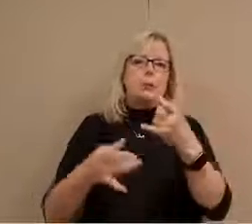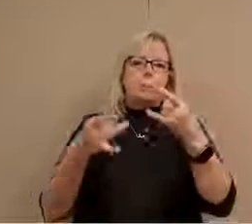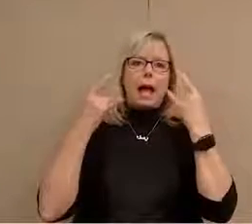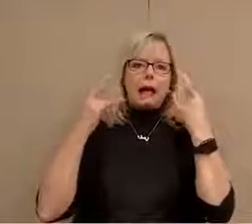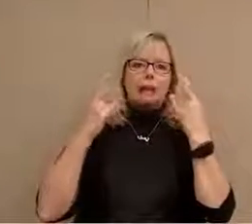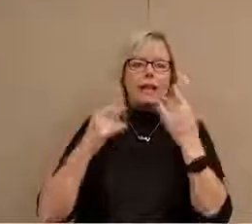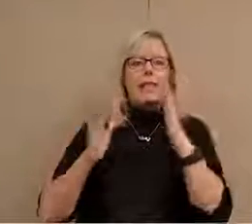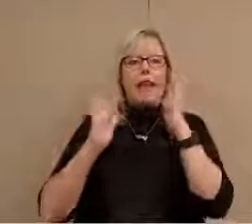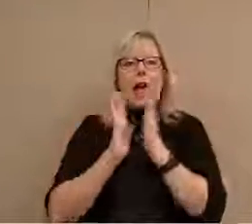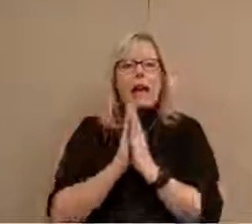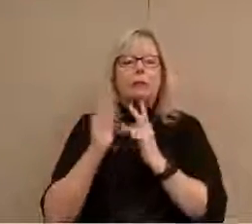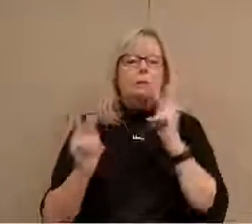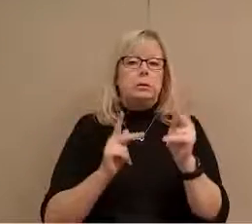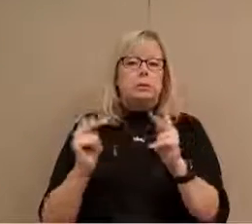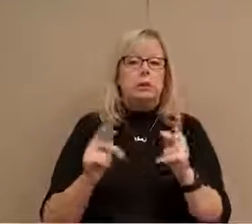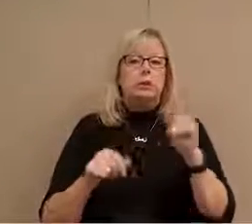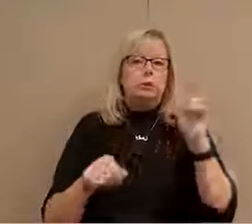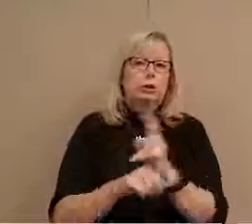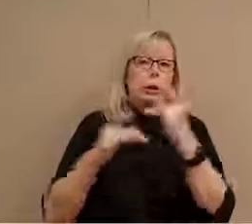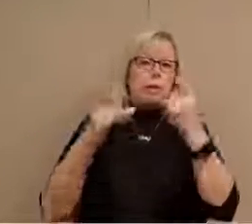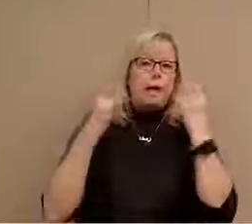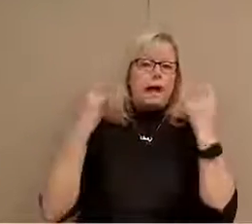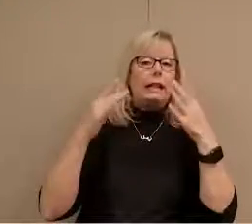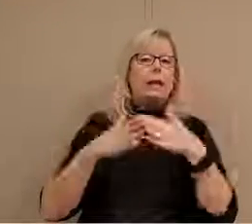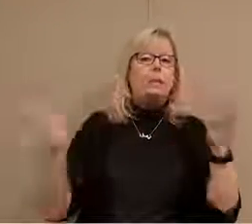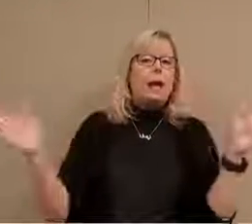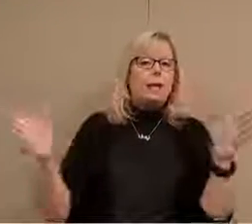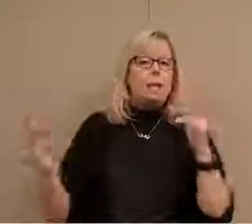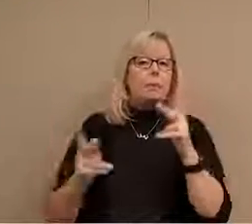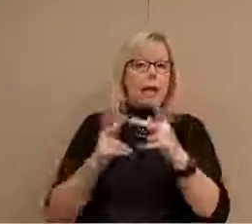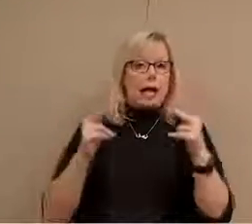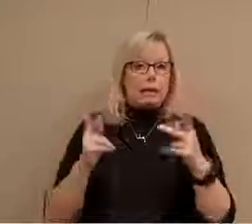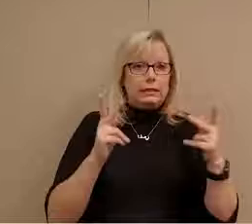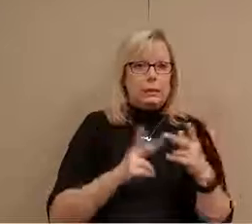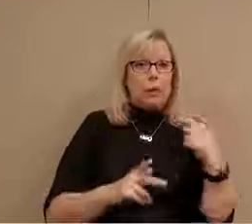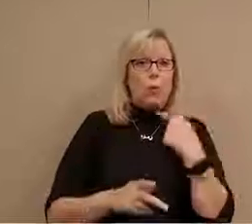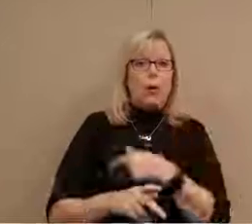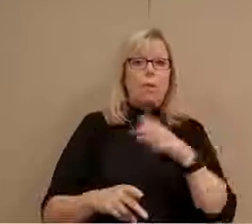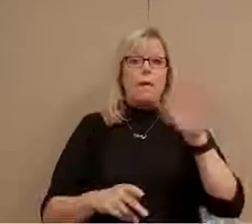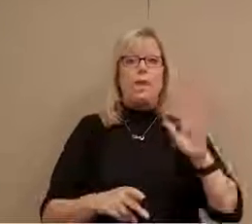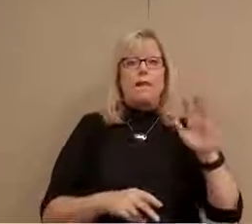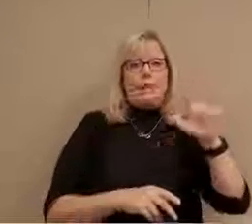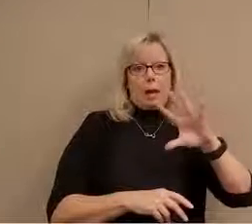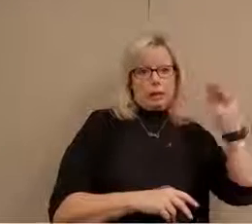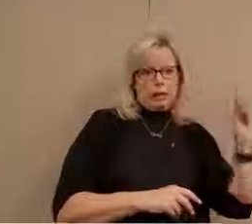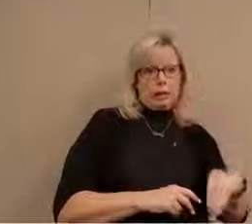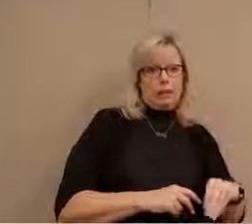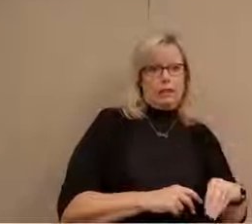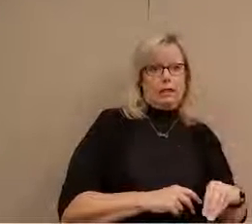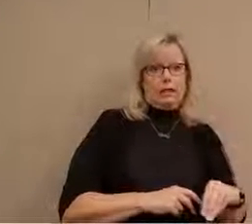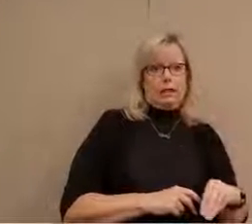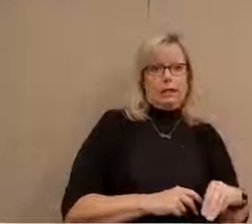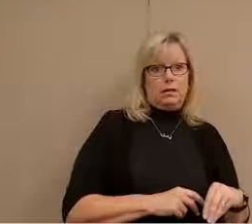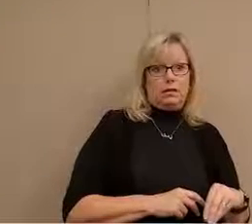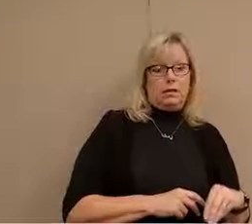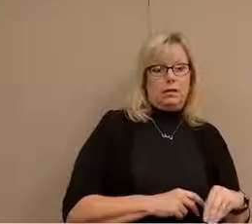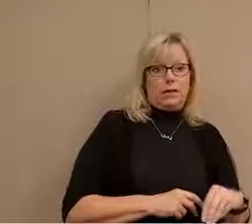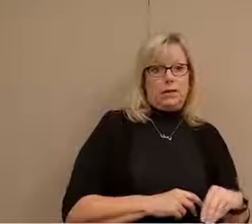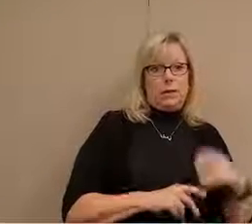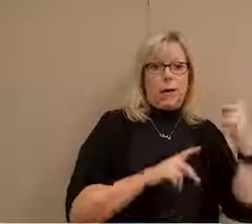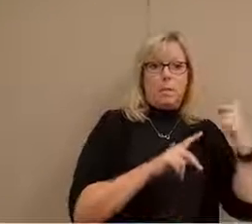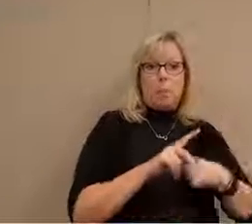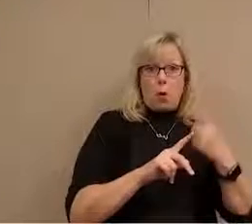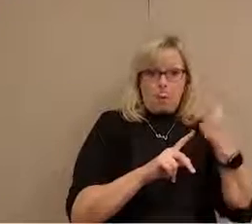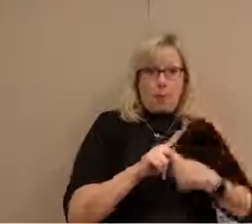and they're asking people to wear masks in public settings, we have gone from 5% a